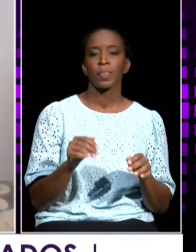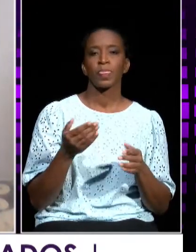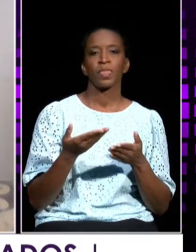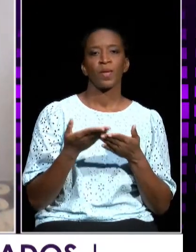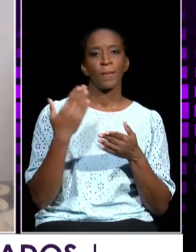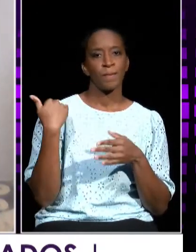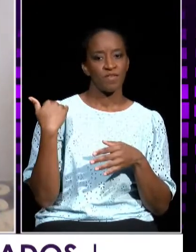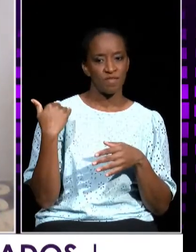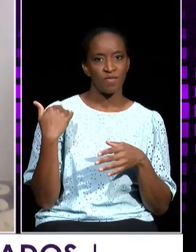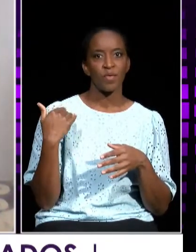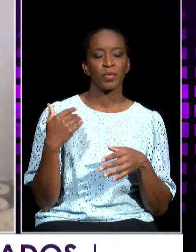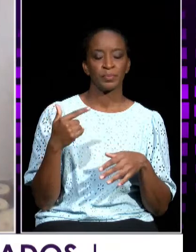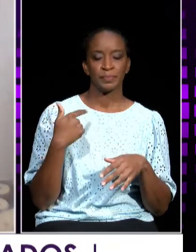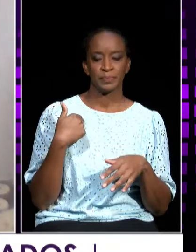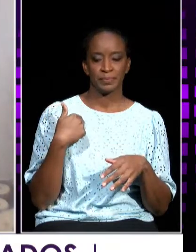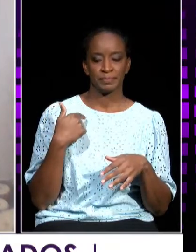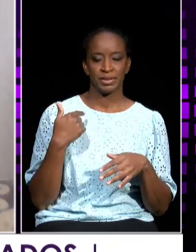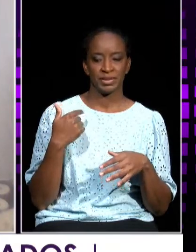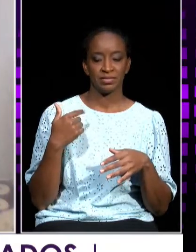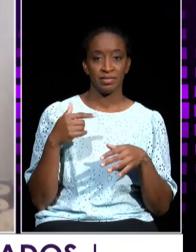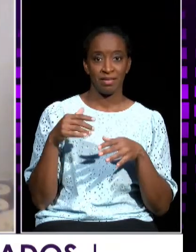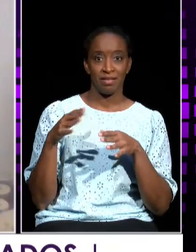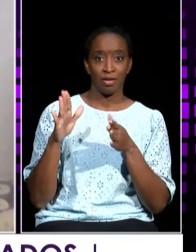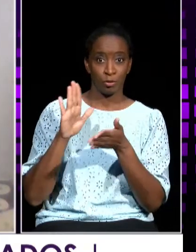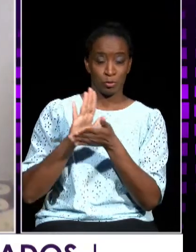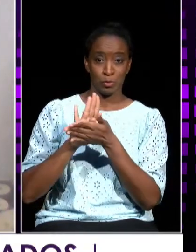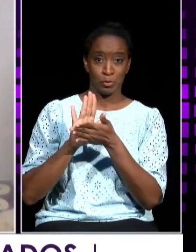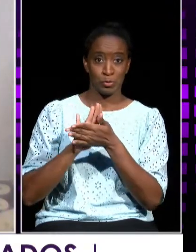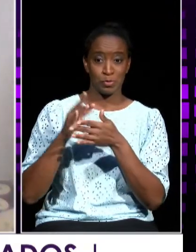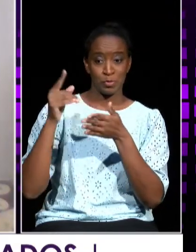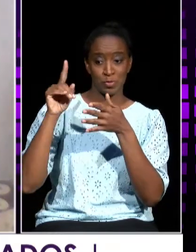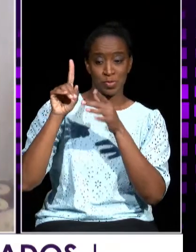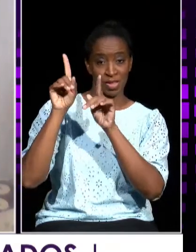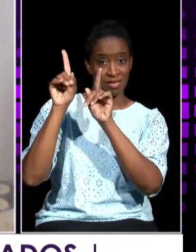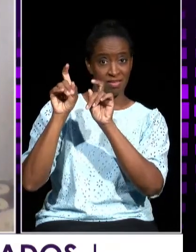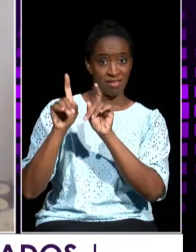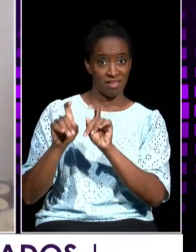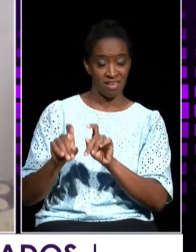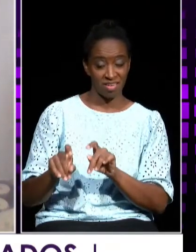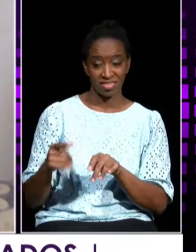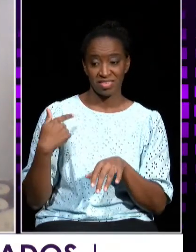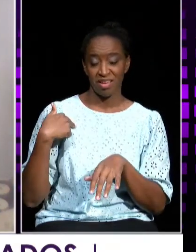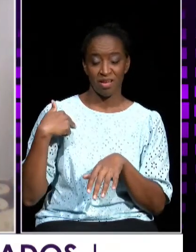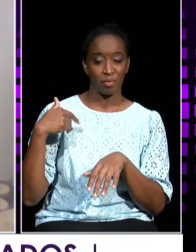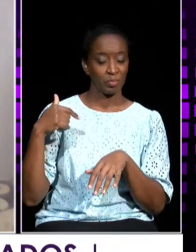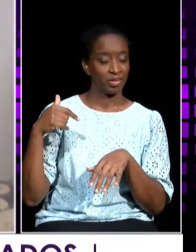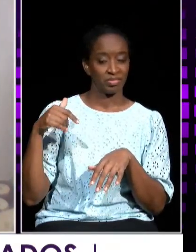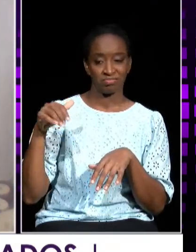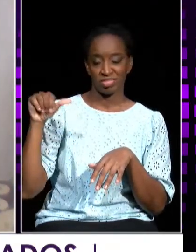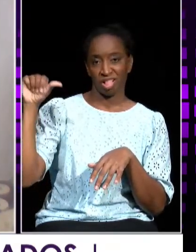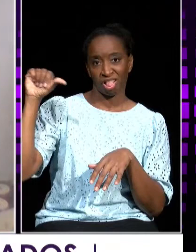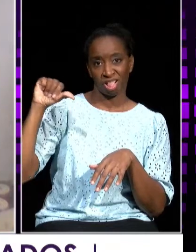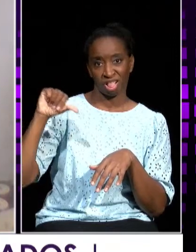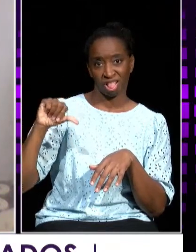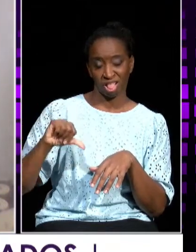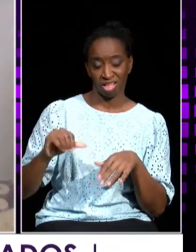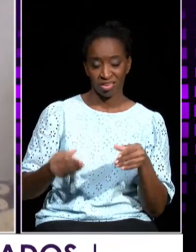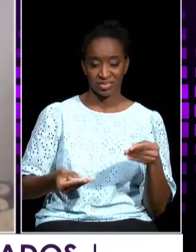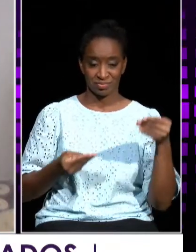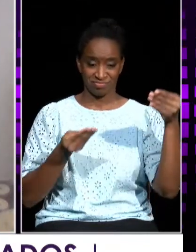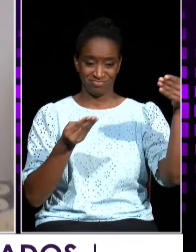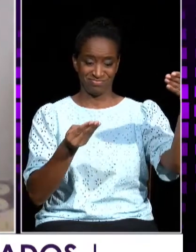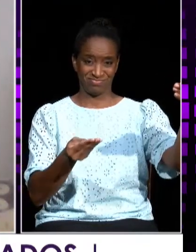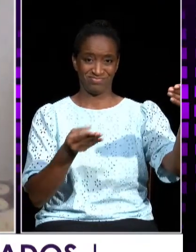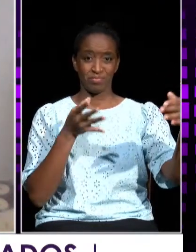say that she's going to beat me. However, there was the program with the Fire Service, the Fire Cadet program hosted by the Barbados